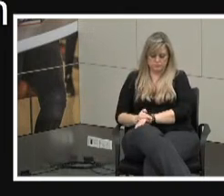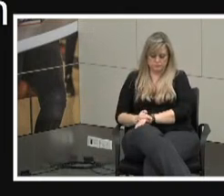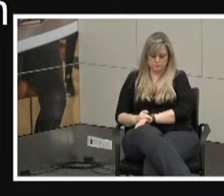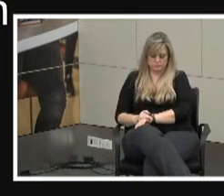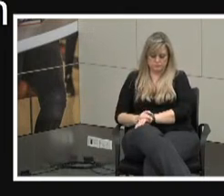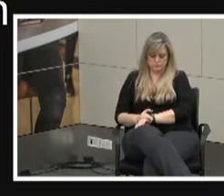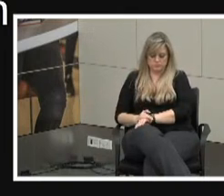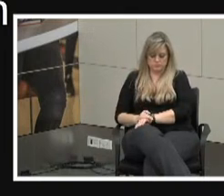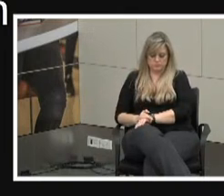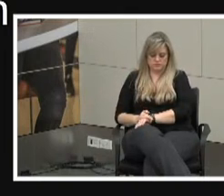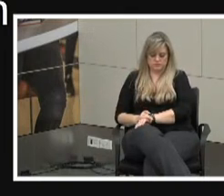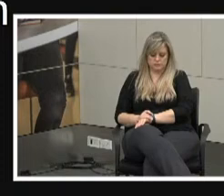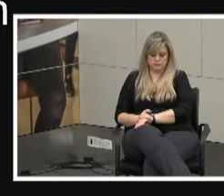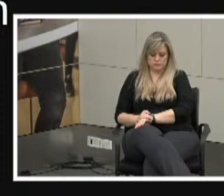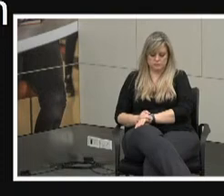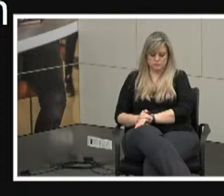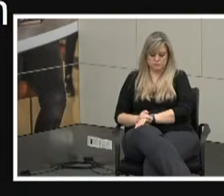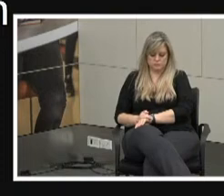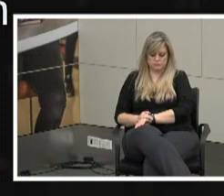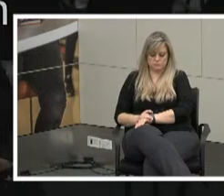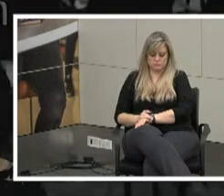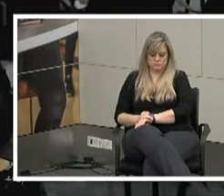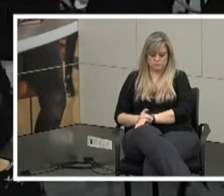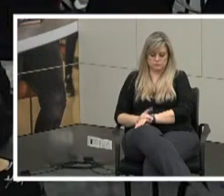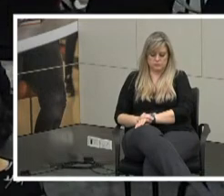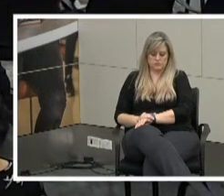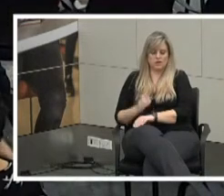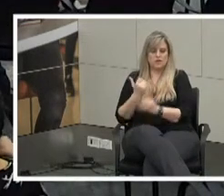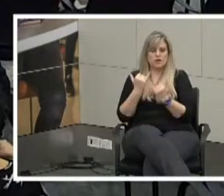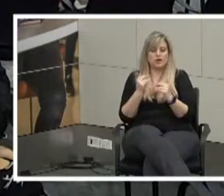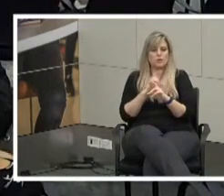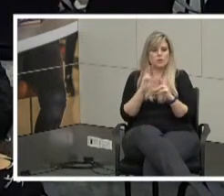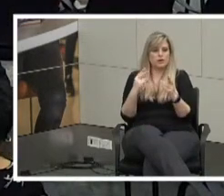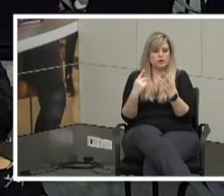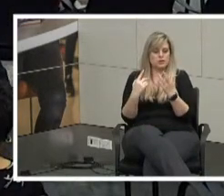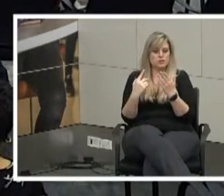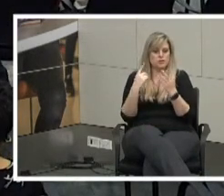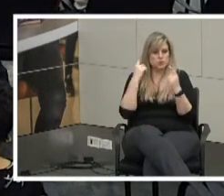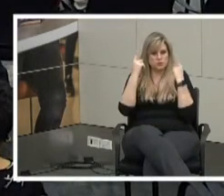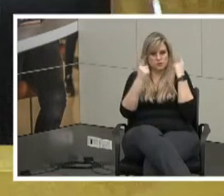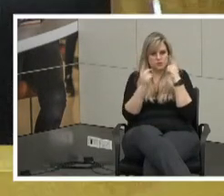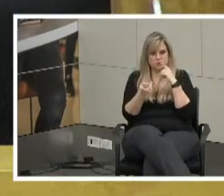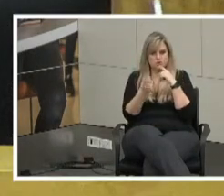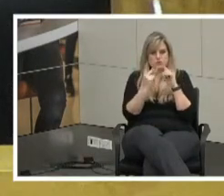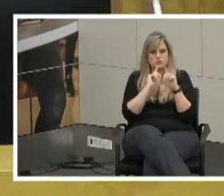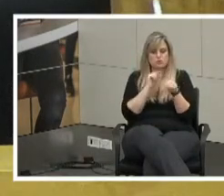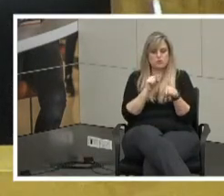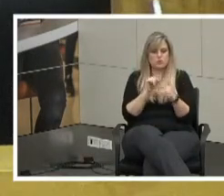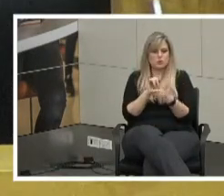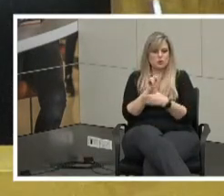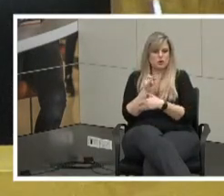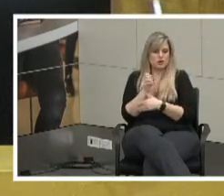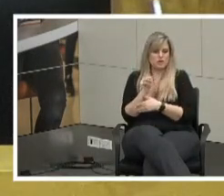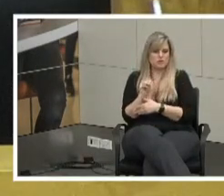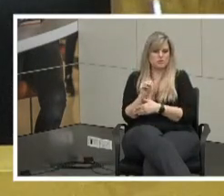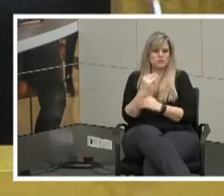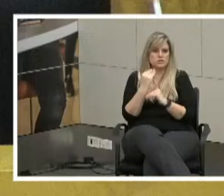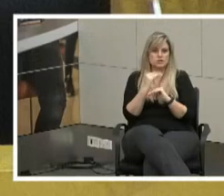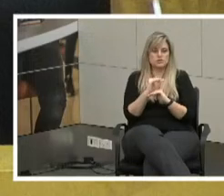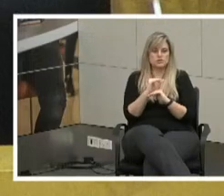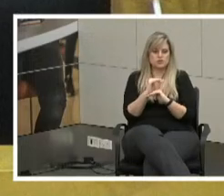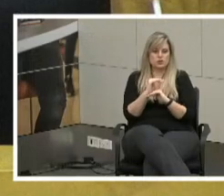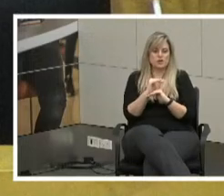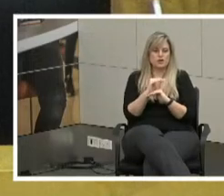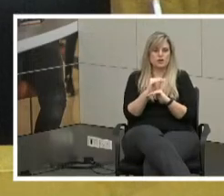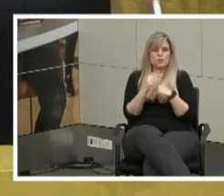passes um we are now ready to consider two discussion and report items we'll begin with constraint 2 progress measures 2.1 and